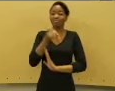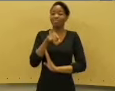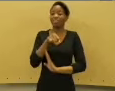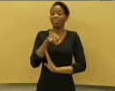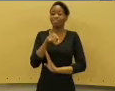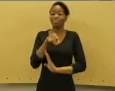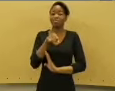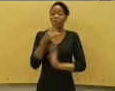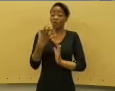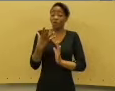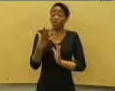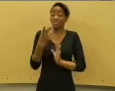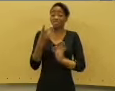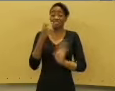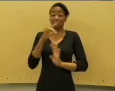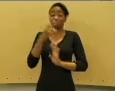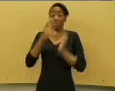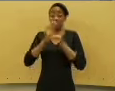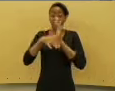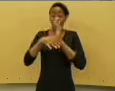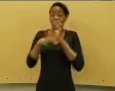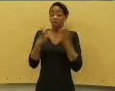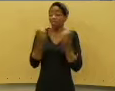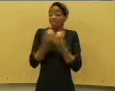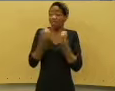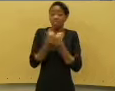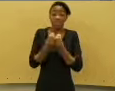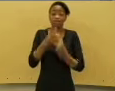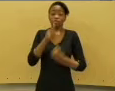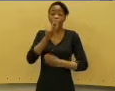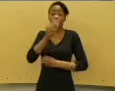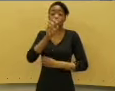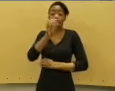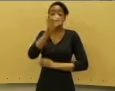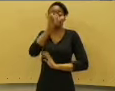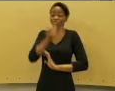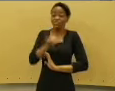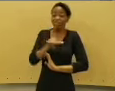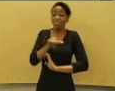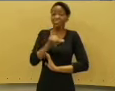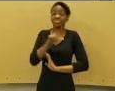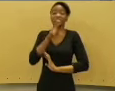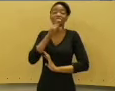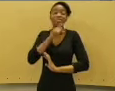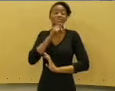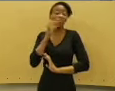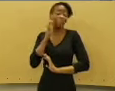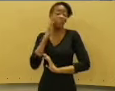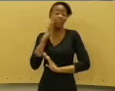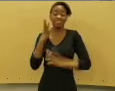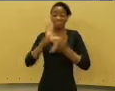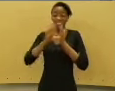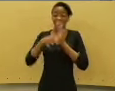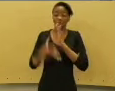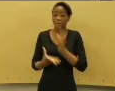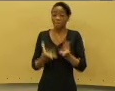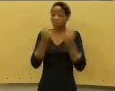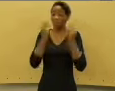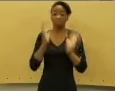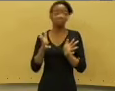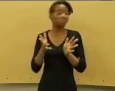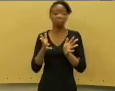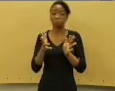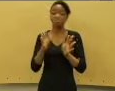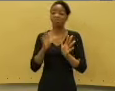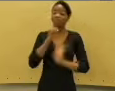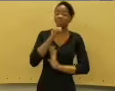incontinence. For whatever reason, you could be struggling with it. And now my mission is to try and find as